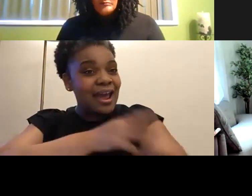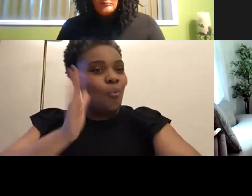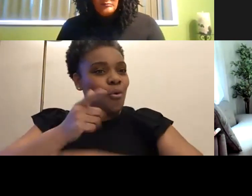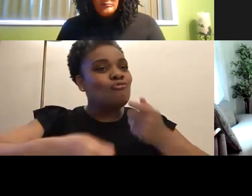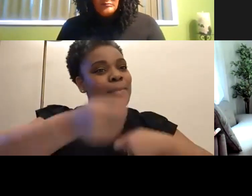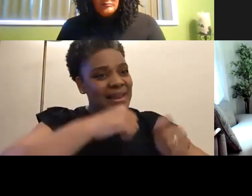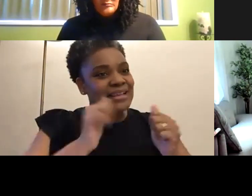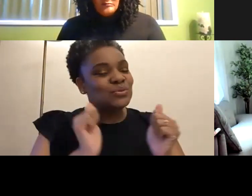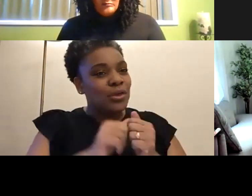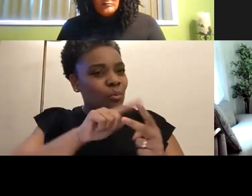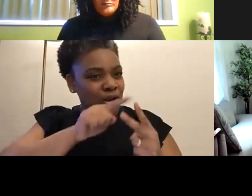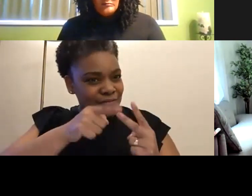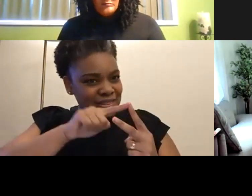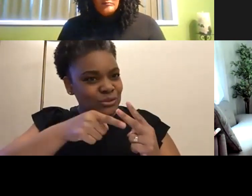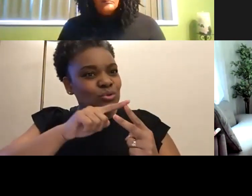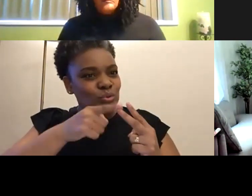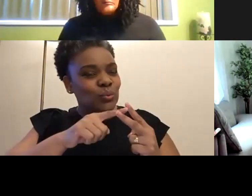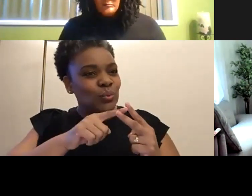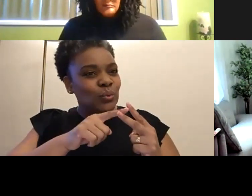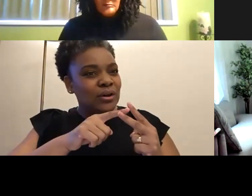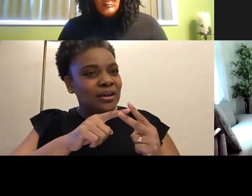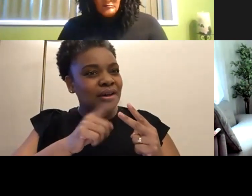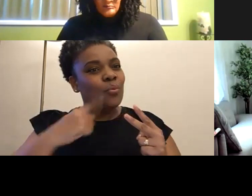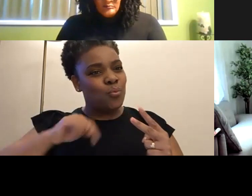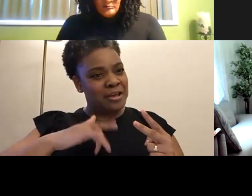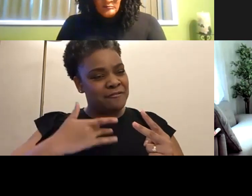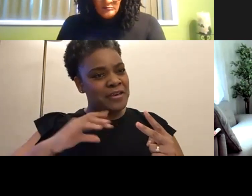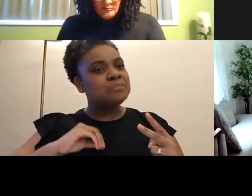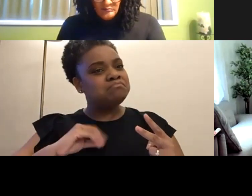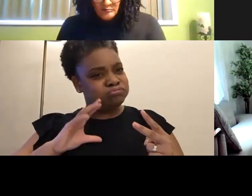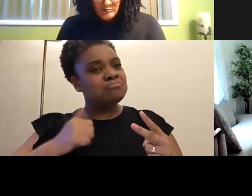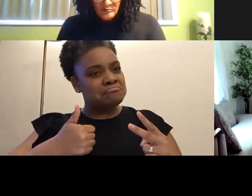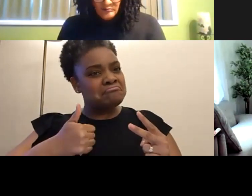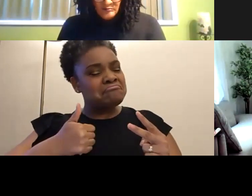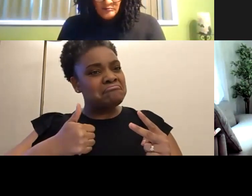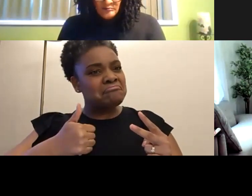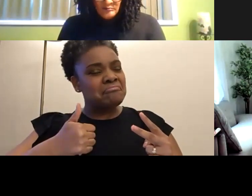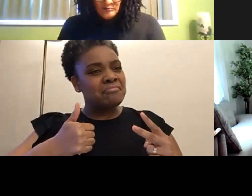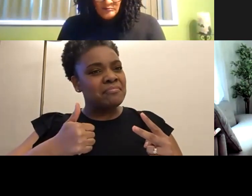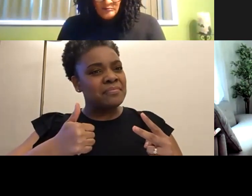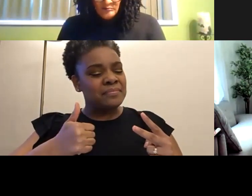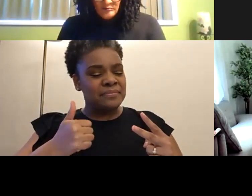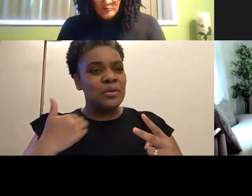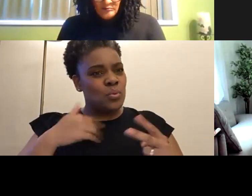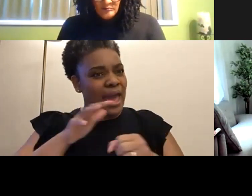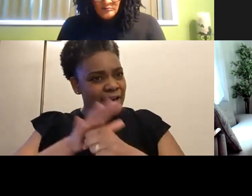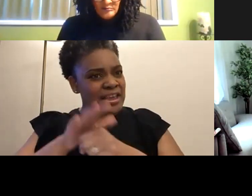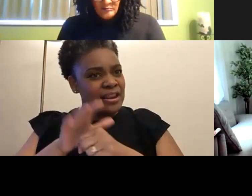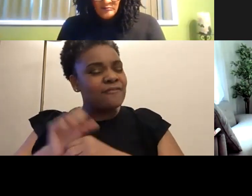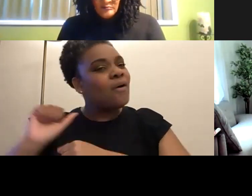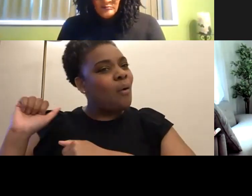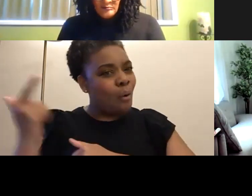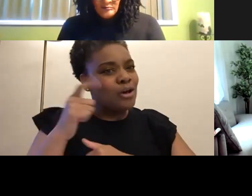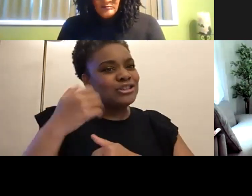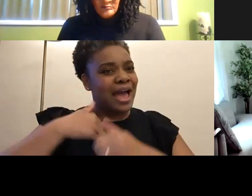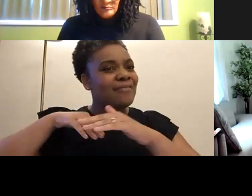two vaccines. And we feel confident, I think, with the supply that we have, that everyone should have access to those